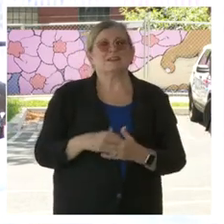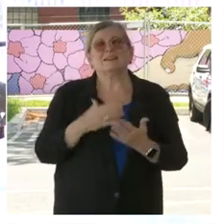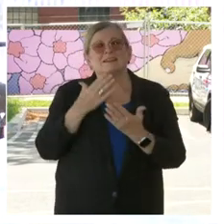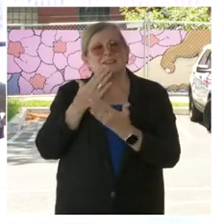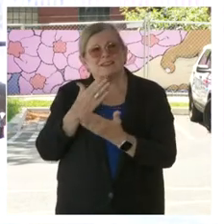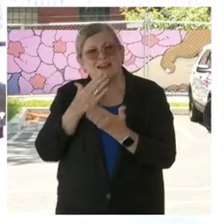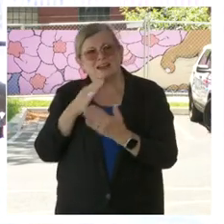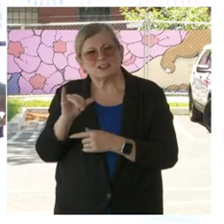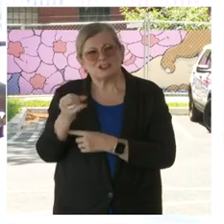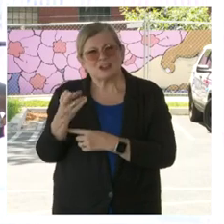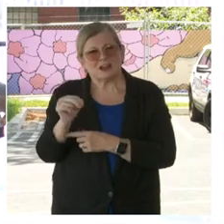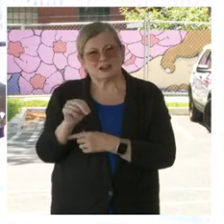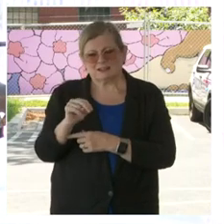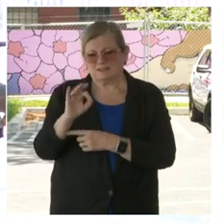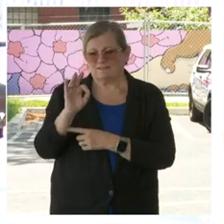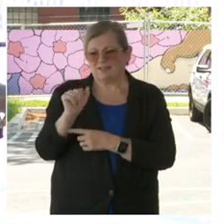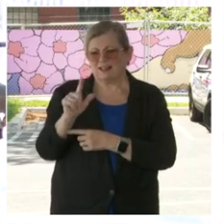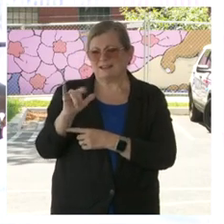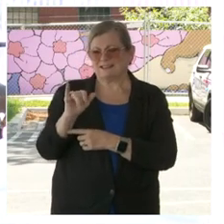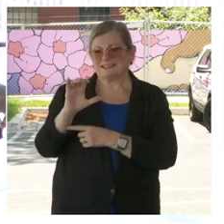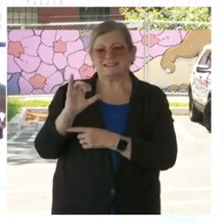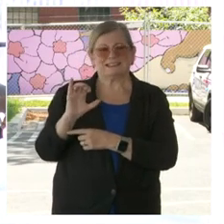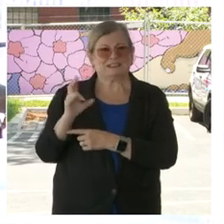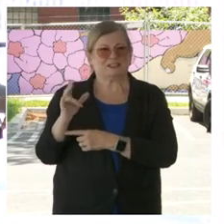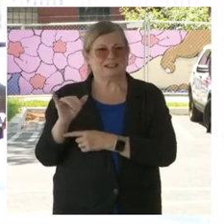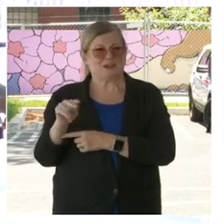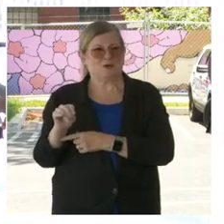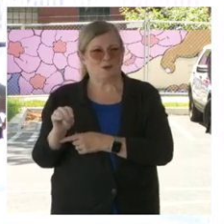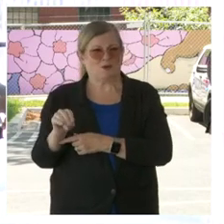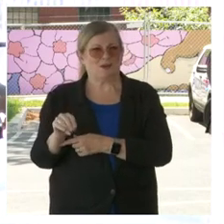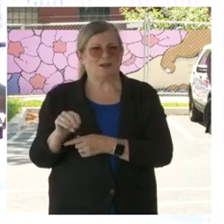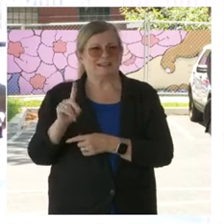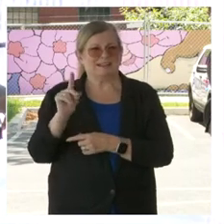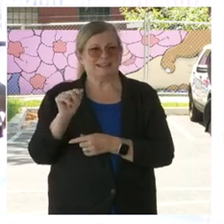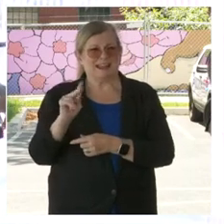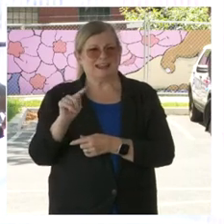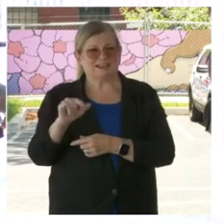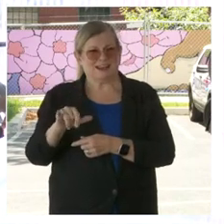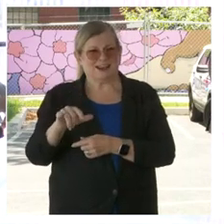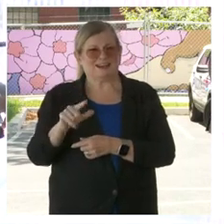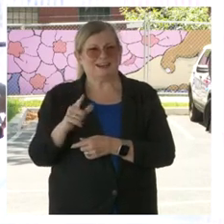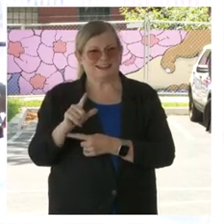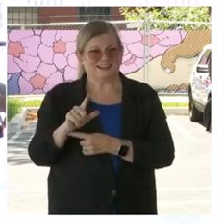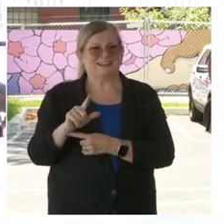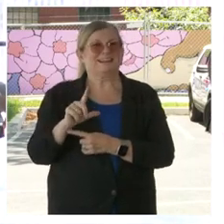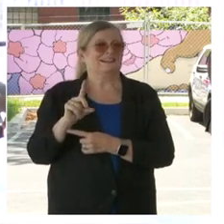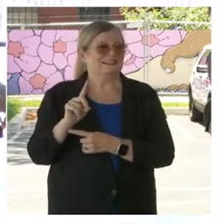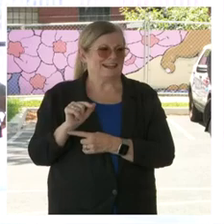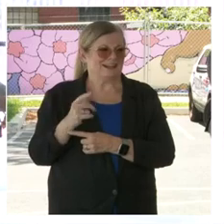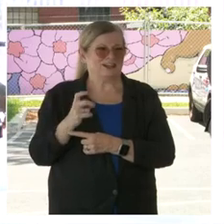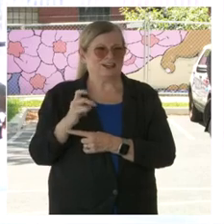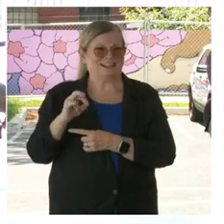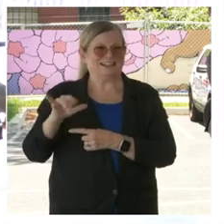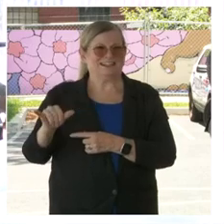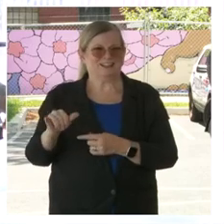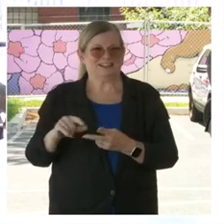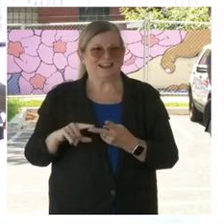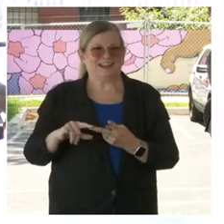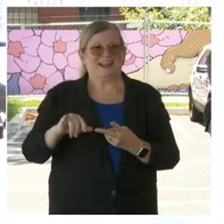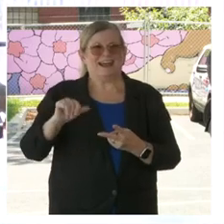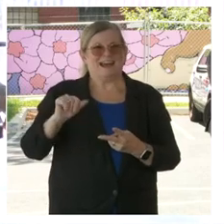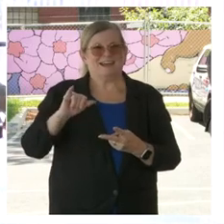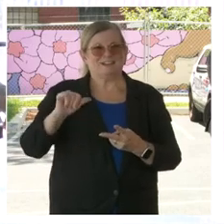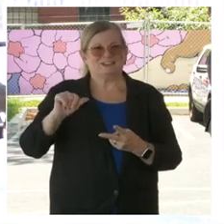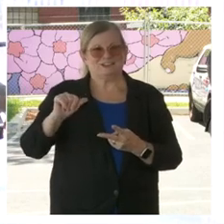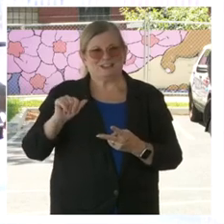Fairchecchio, Dan Tangolini, Dana Hall from the Emerson Collective, Mr. Ajay, who's the architect. I want